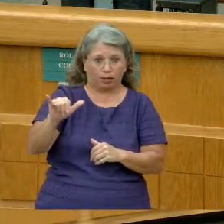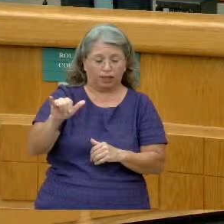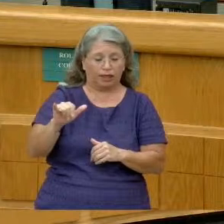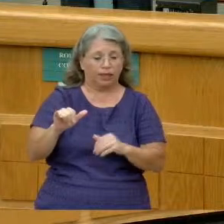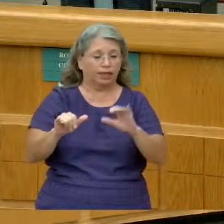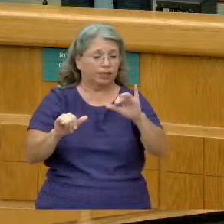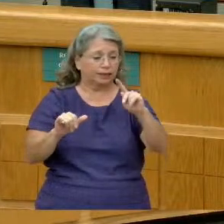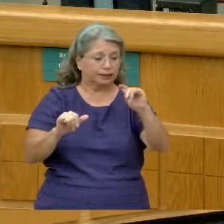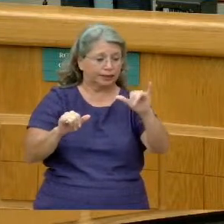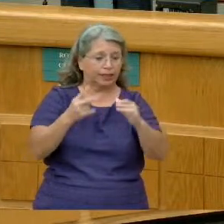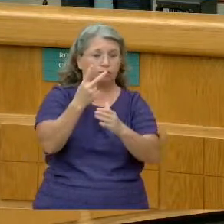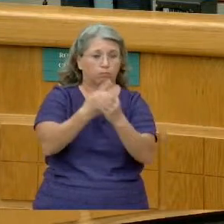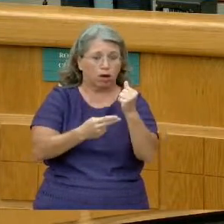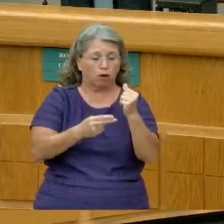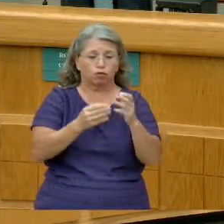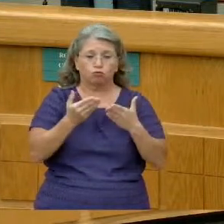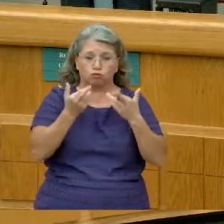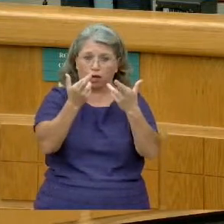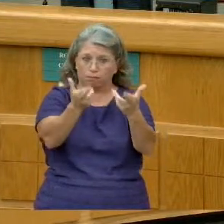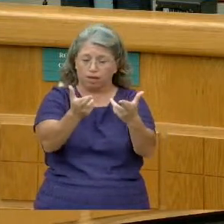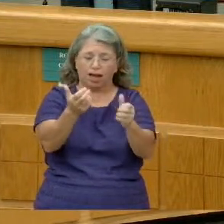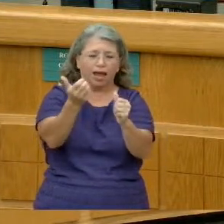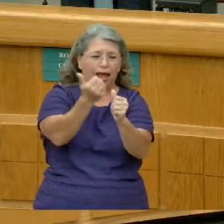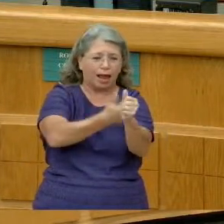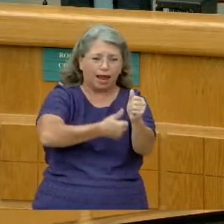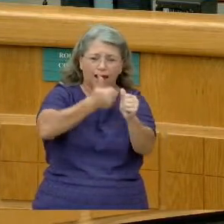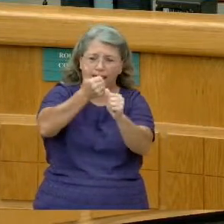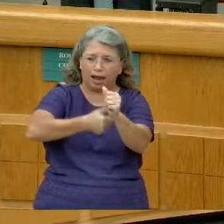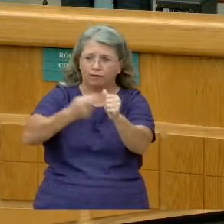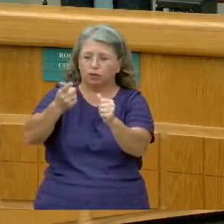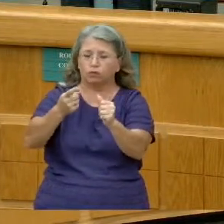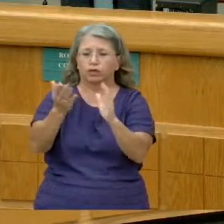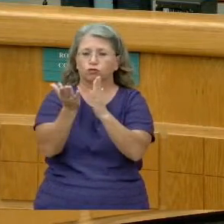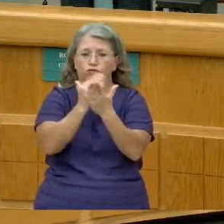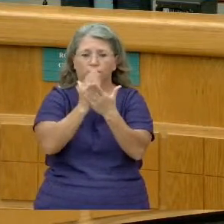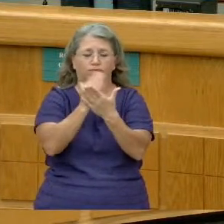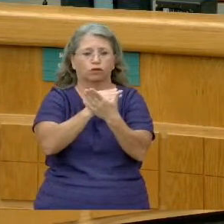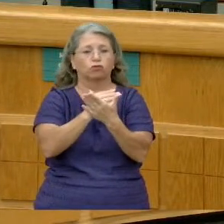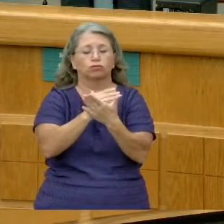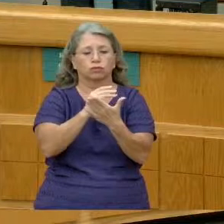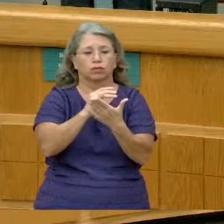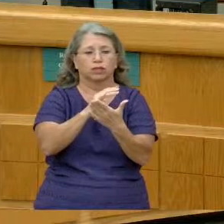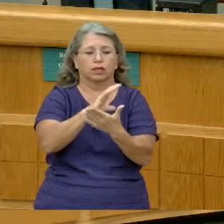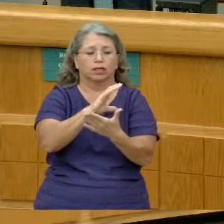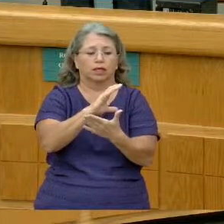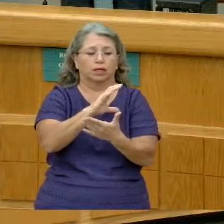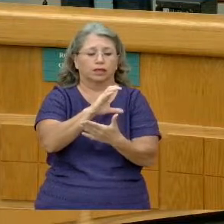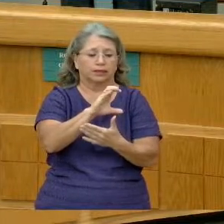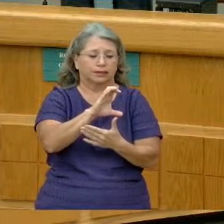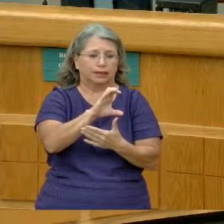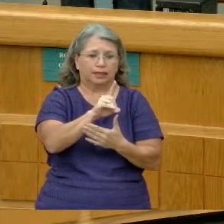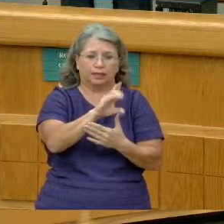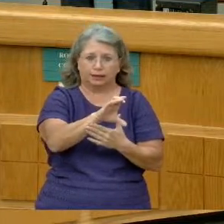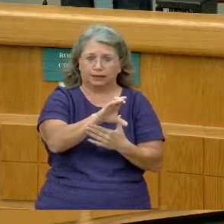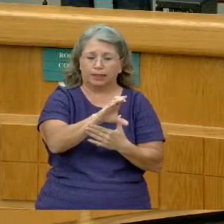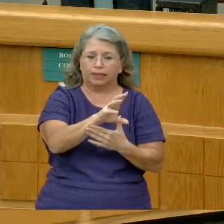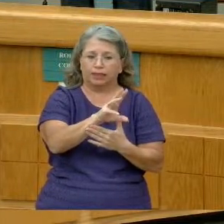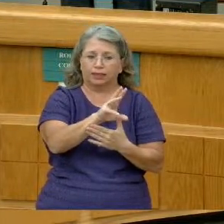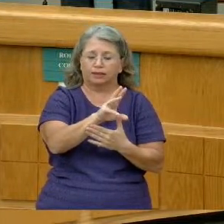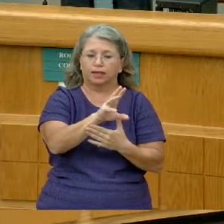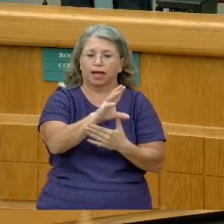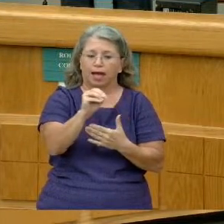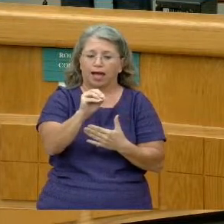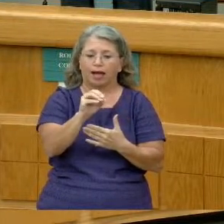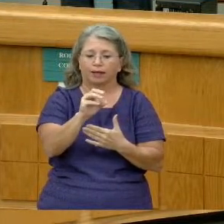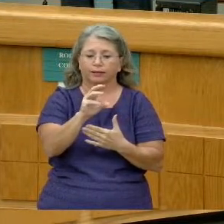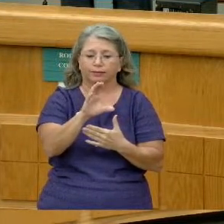CDC Hurricane and COVID-19 Guide. And this can be found on our websites. We have excellent websites that have